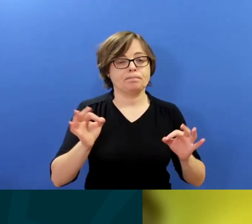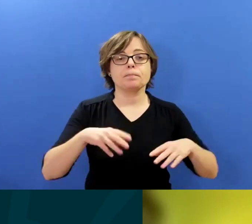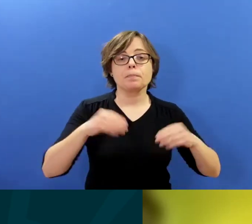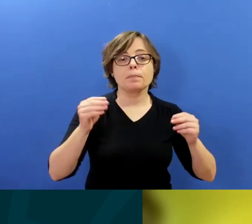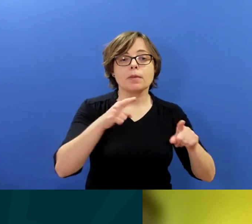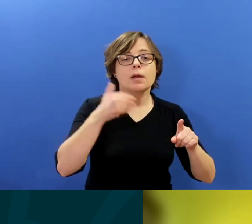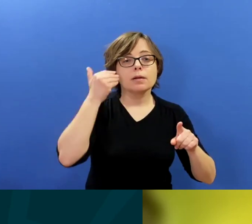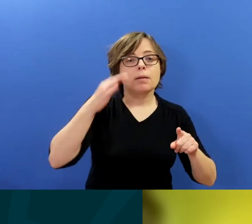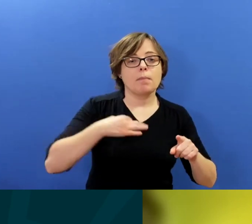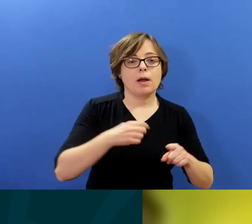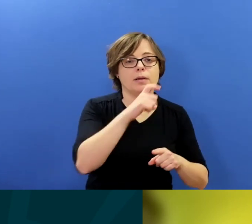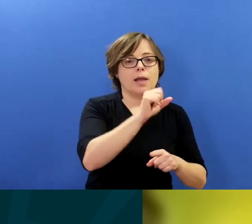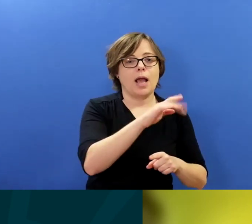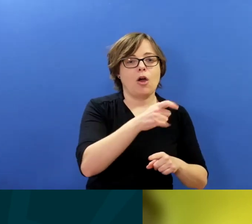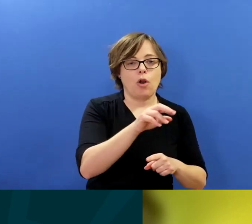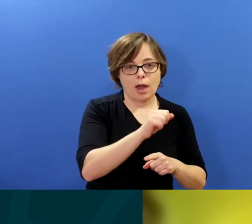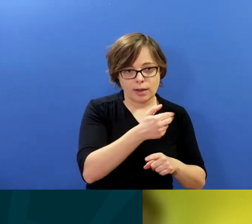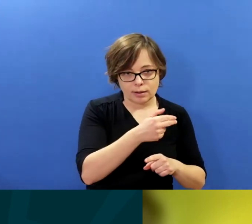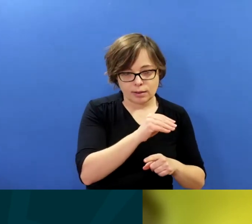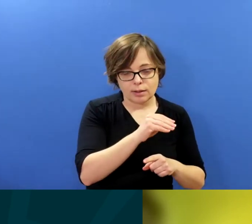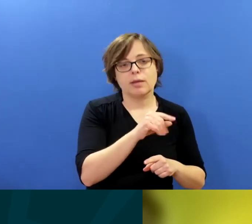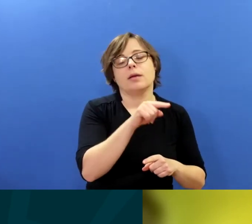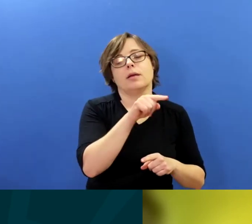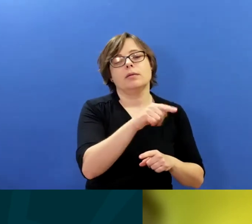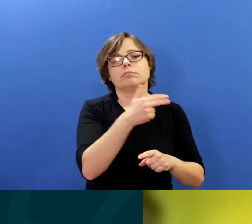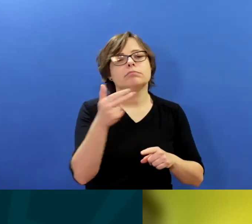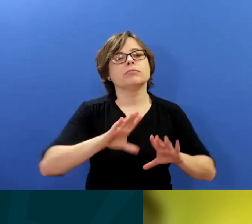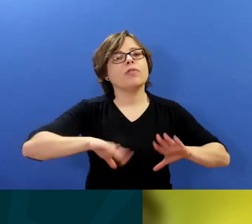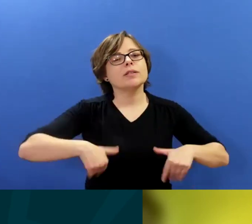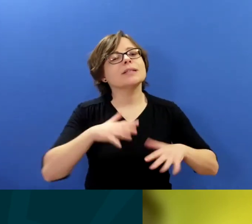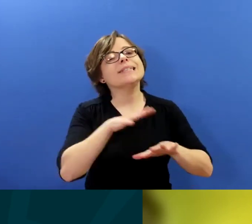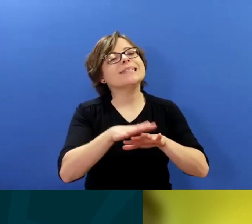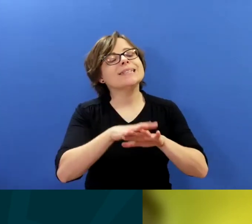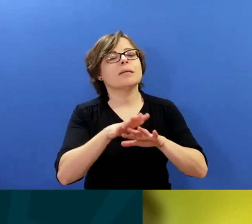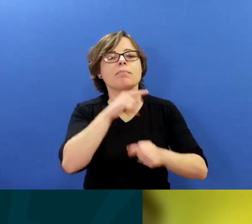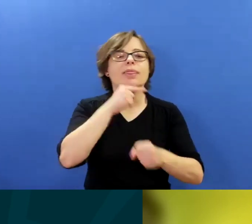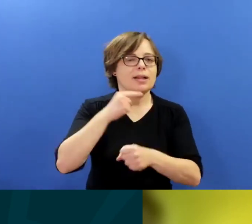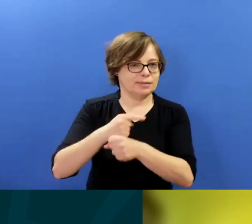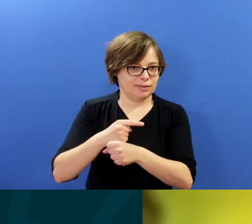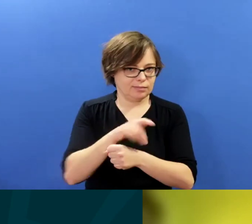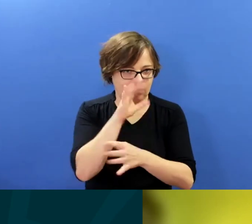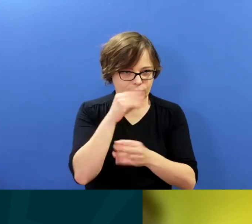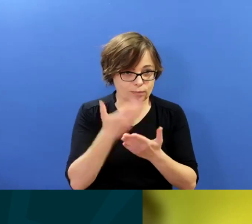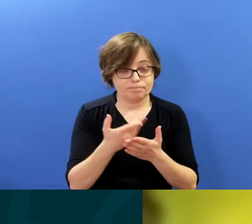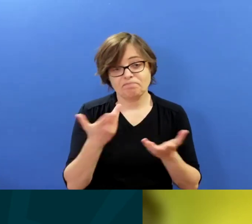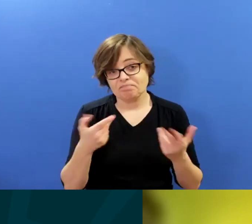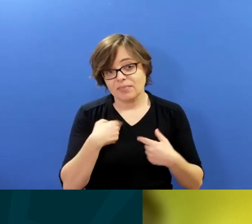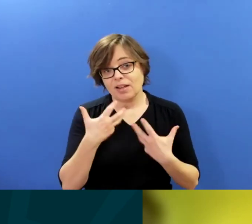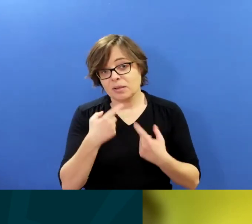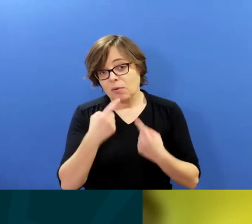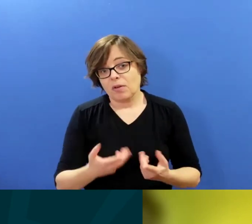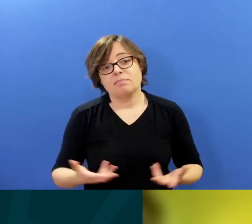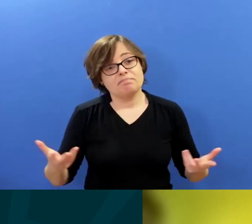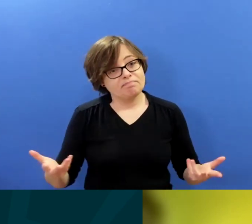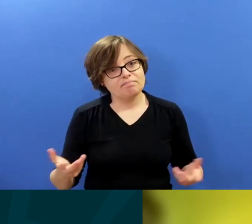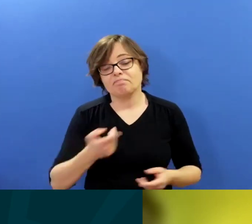and the Swiss participants. Starting with Caroline Huwiler's presentation on the Swiss system of decision-making, I'd like to